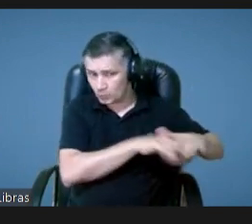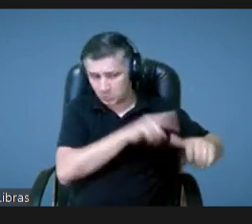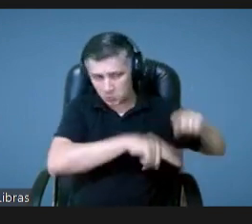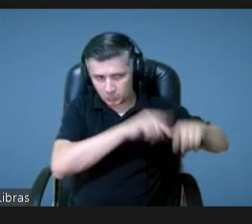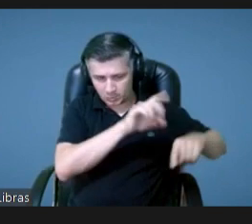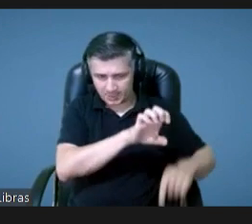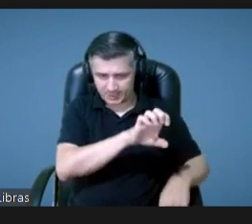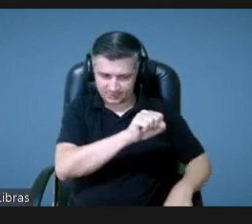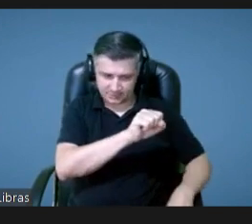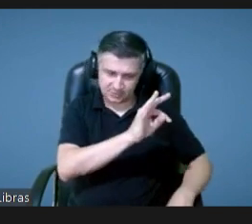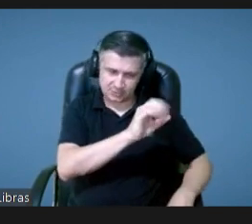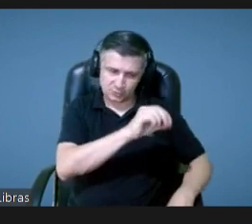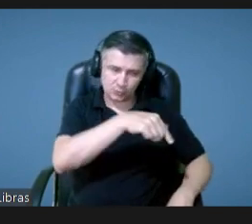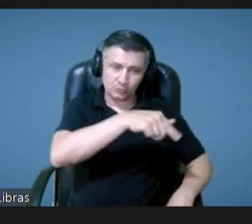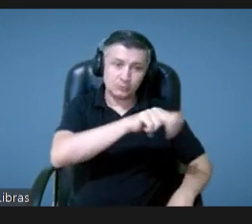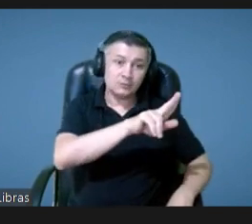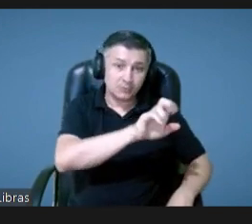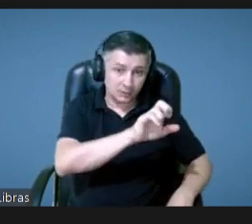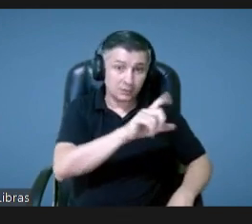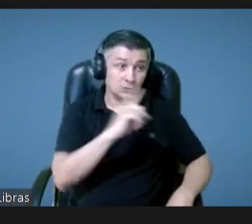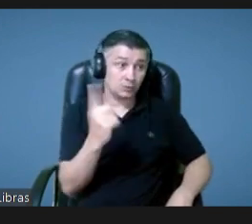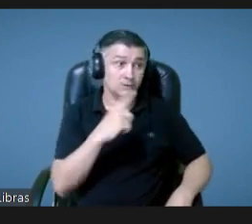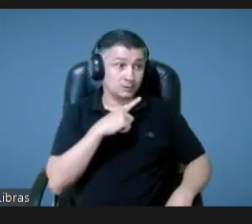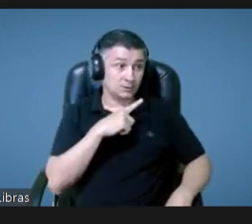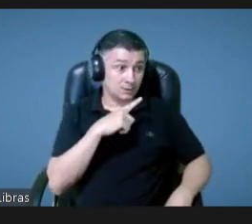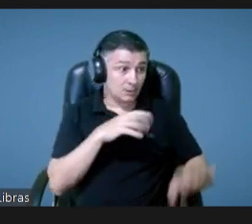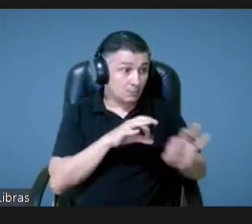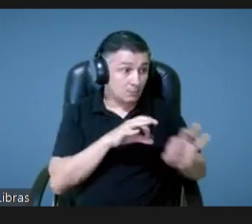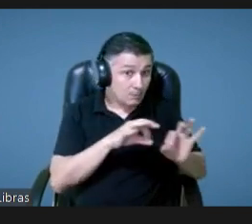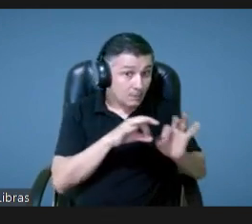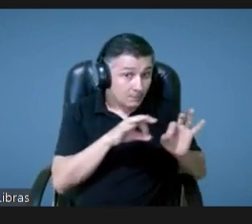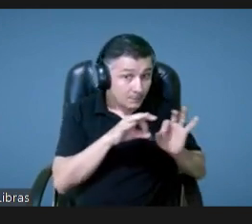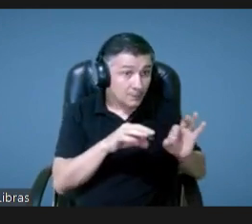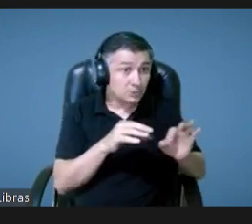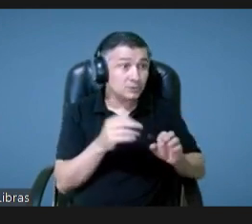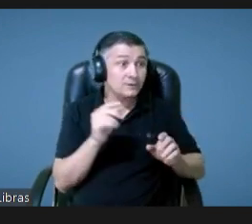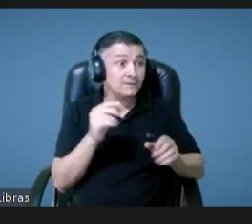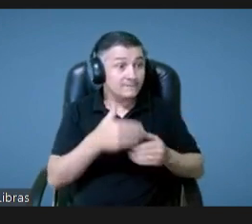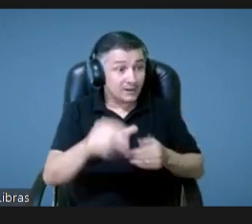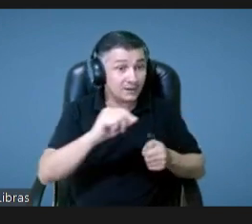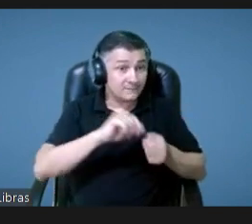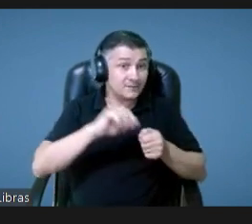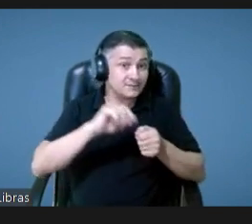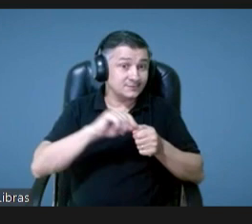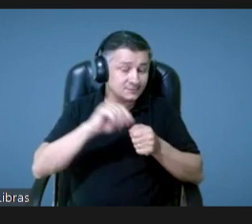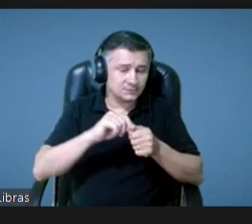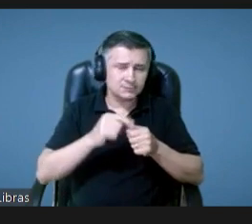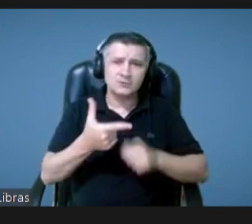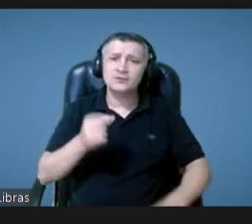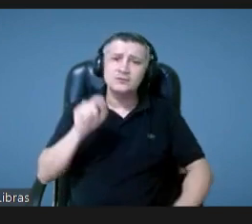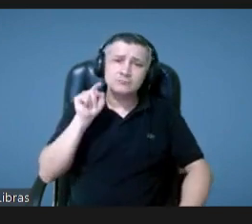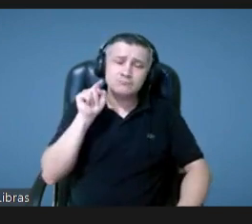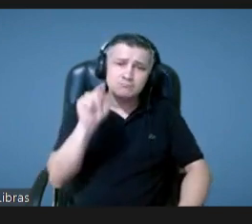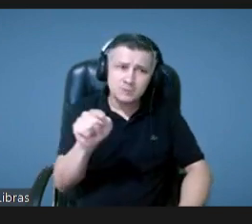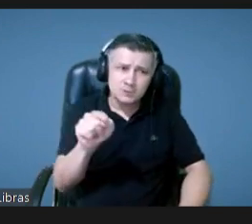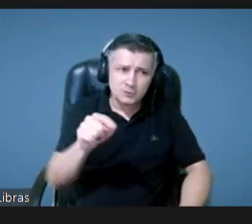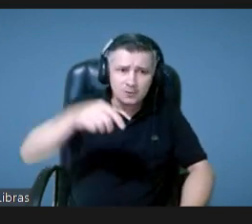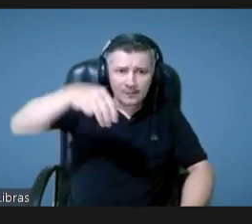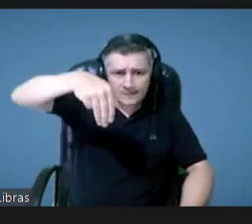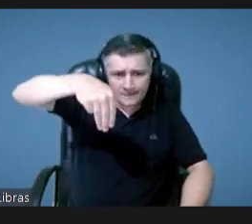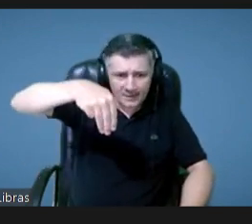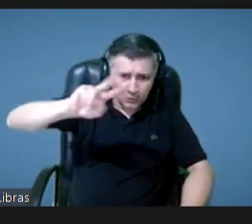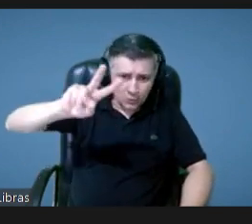With this in mind, we decided to